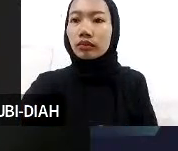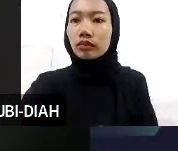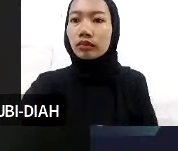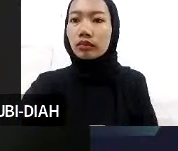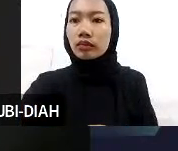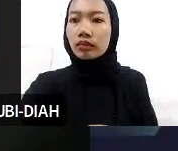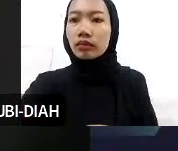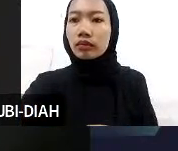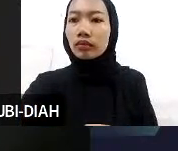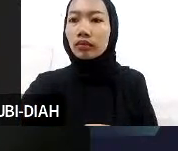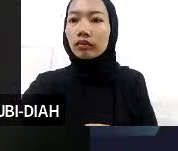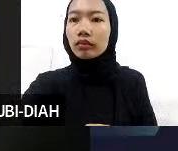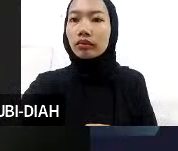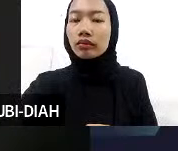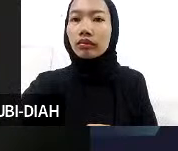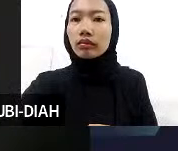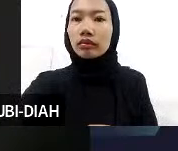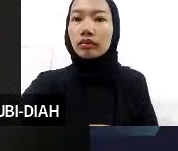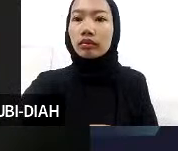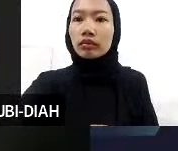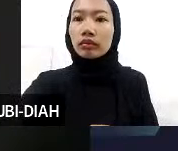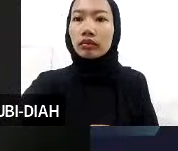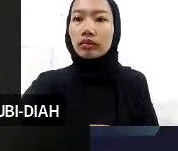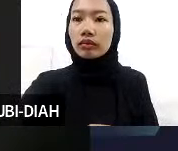thinking that I was begging for money.